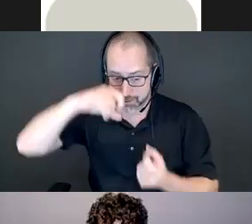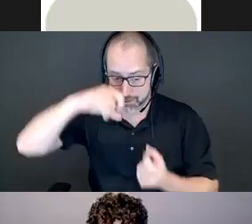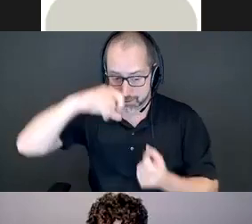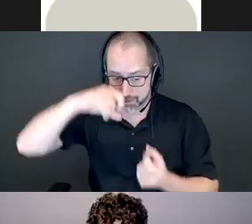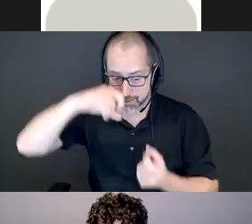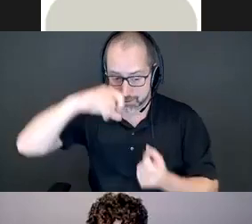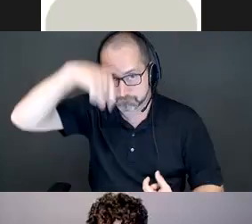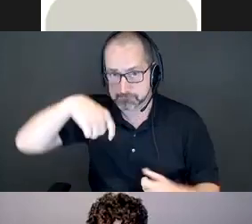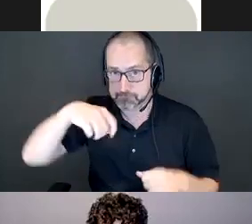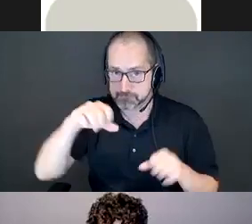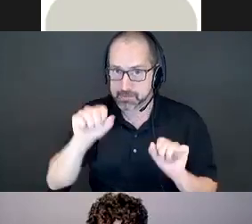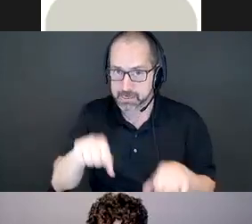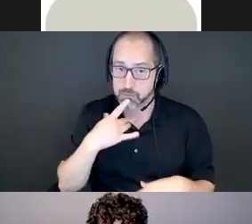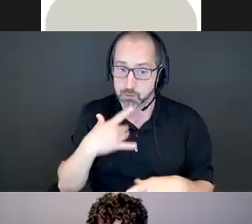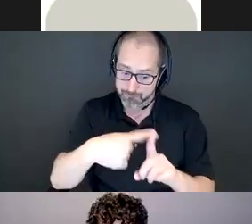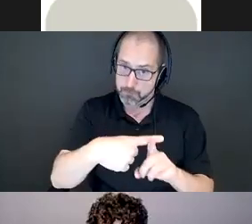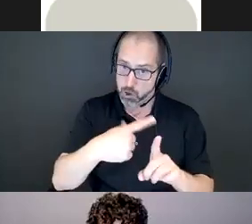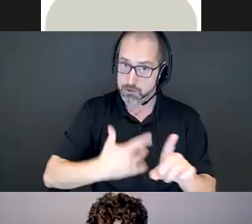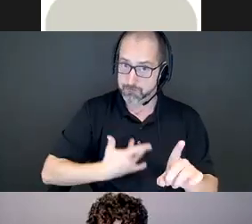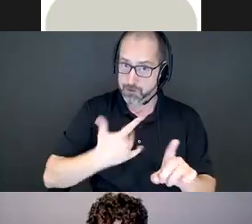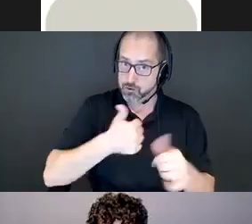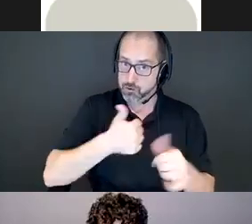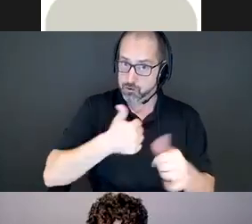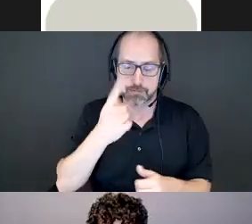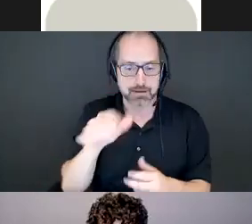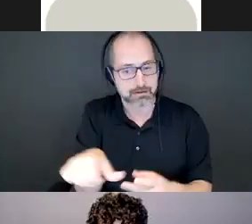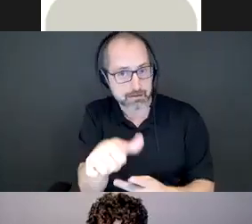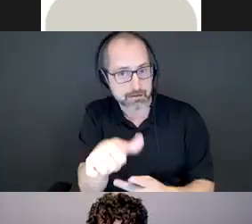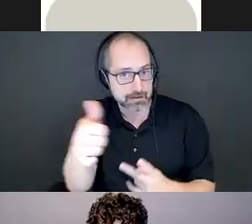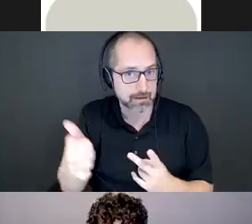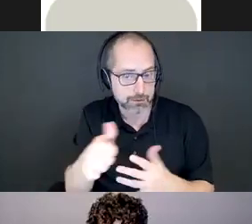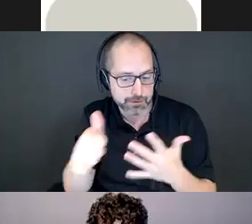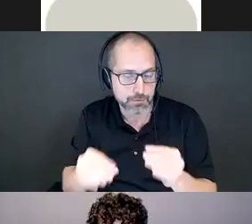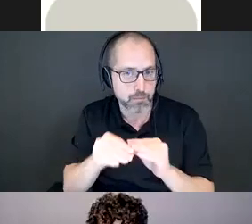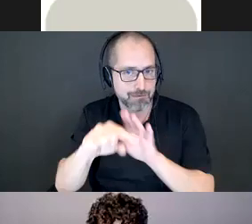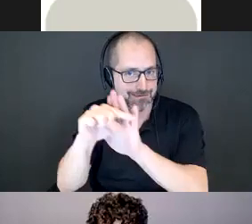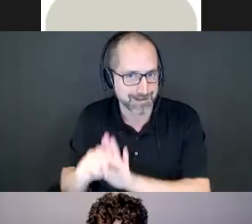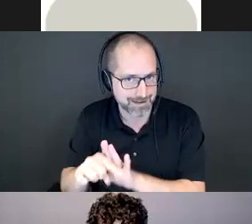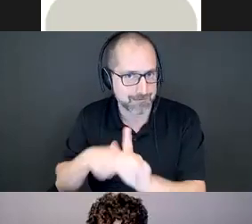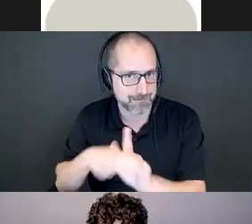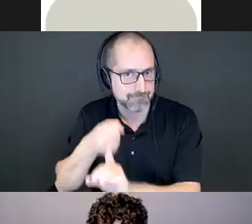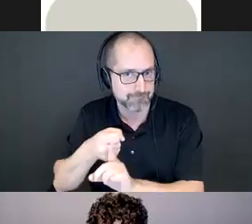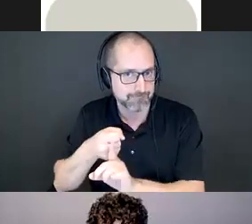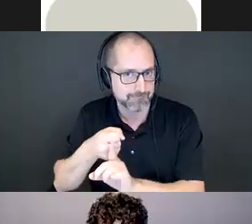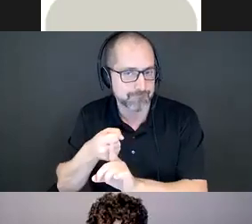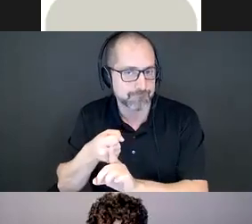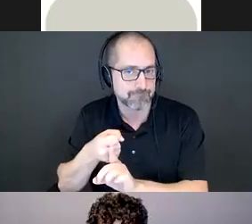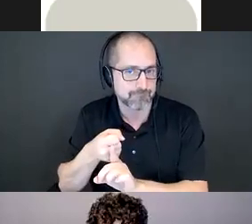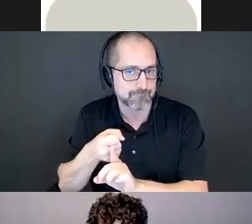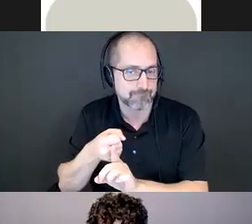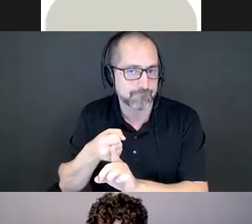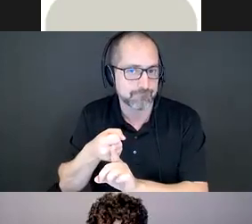it's a positive thing. But these other more negative consequences,